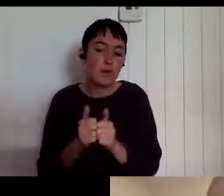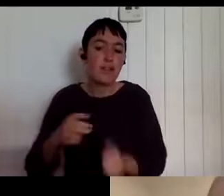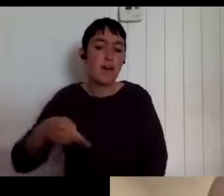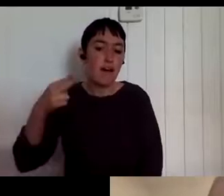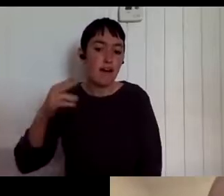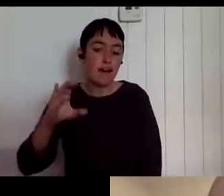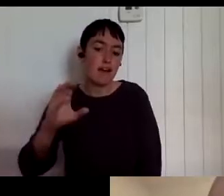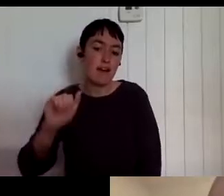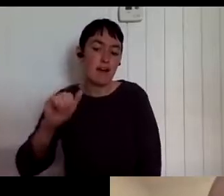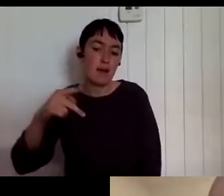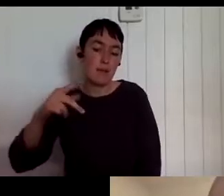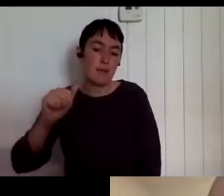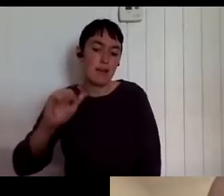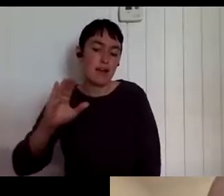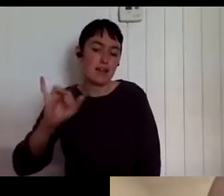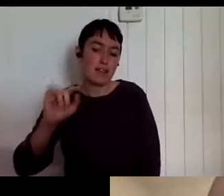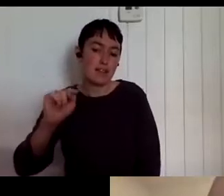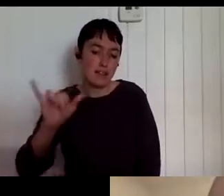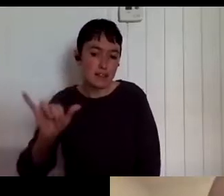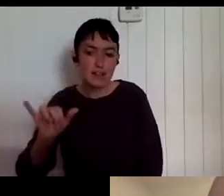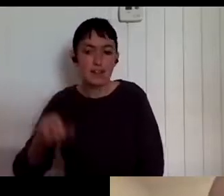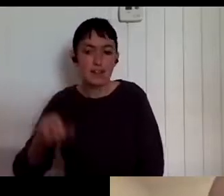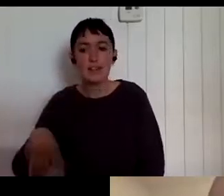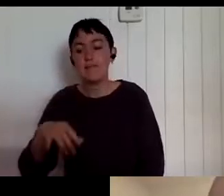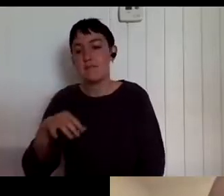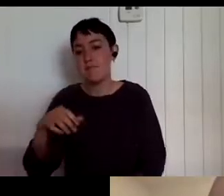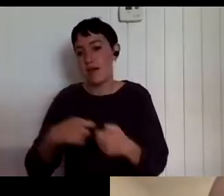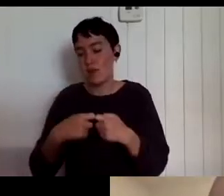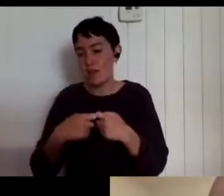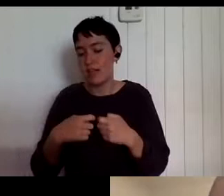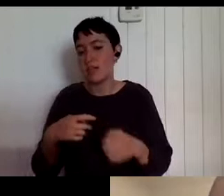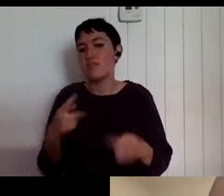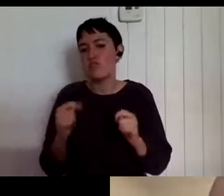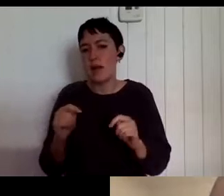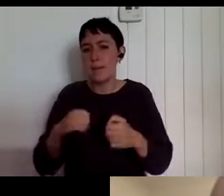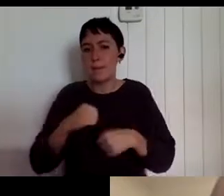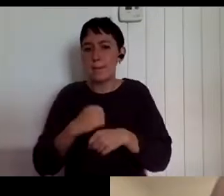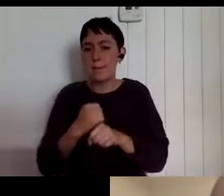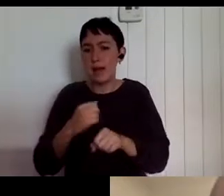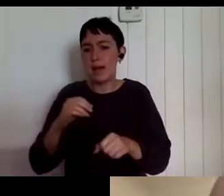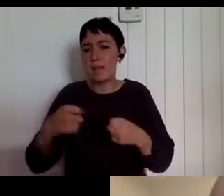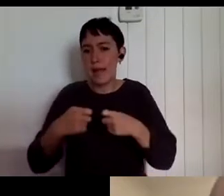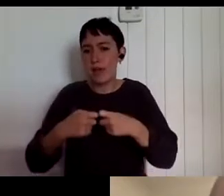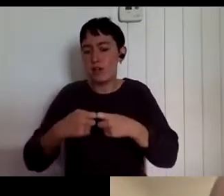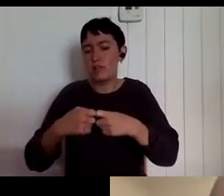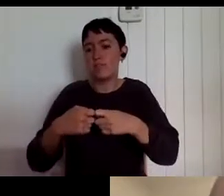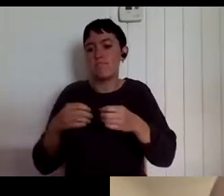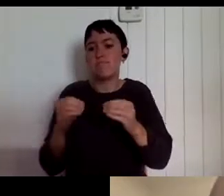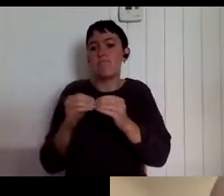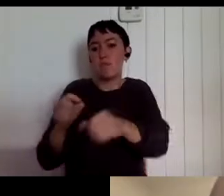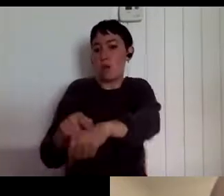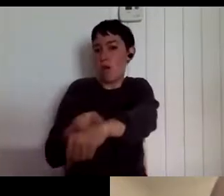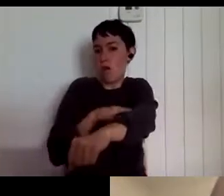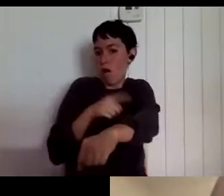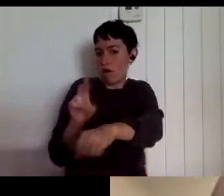is to try to make batteries in the future so they could last much longer. I'm using, you know, high capacity sort of electrodes and really making them last